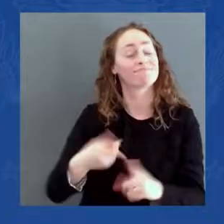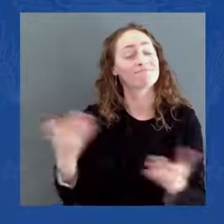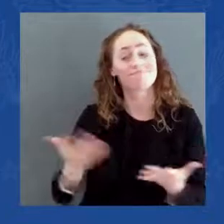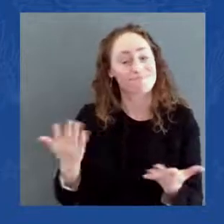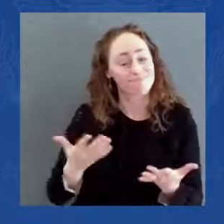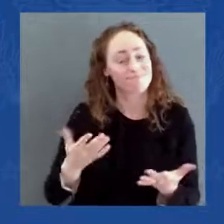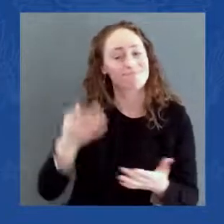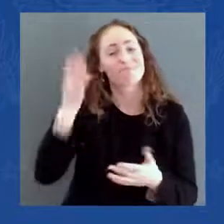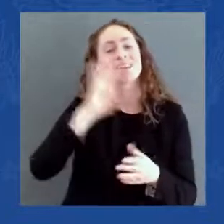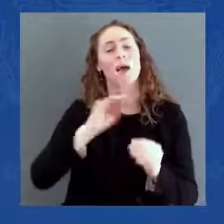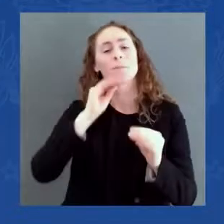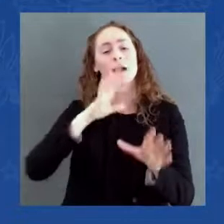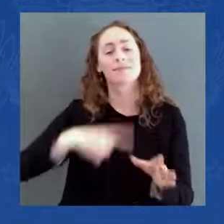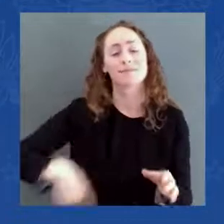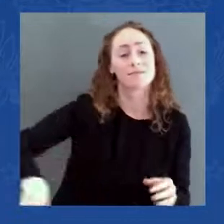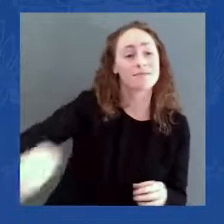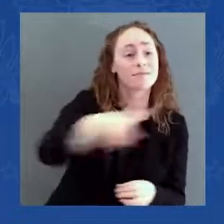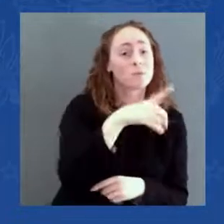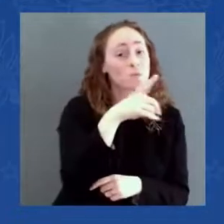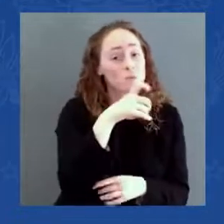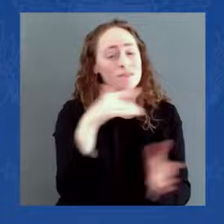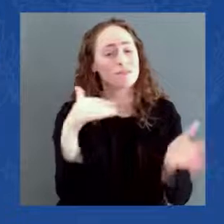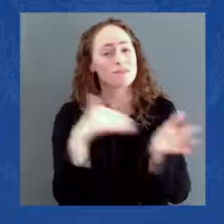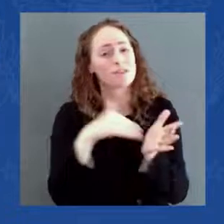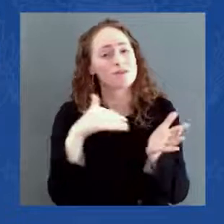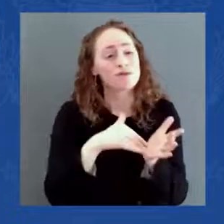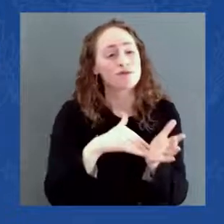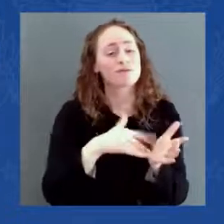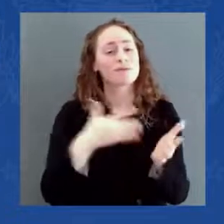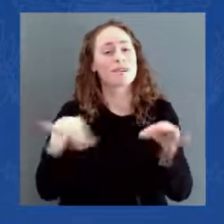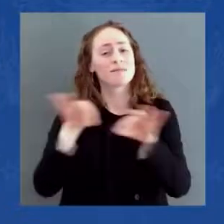world. You're the best. You're the very,